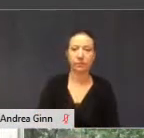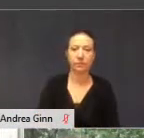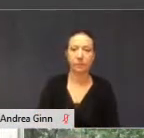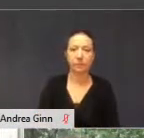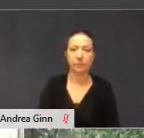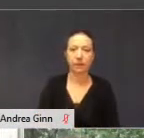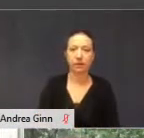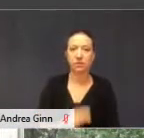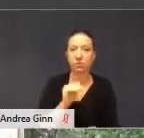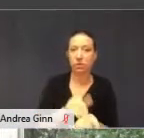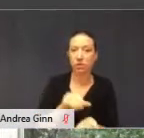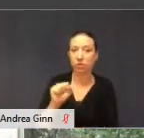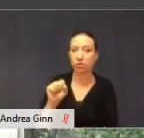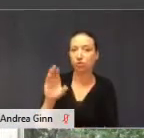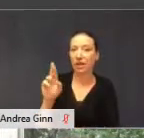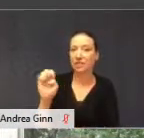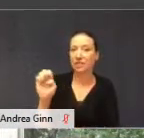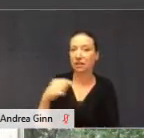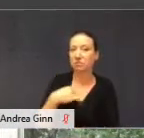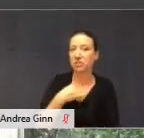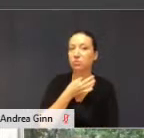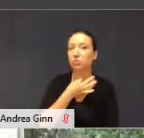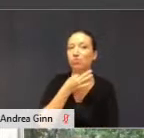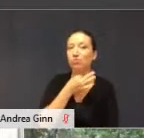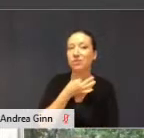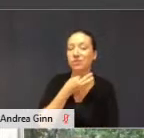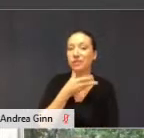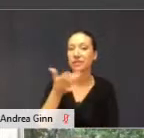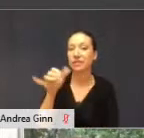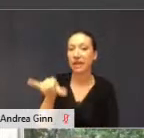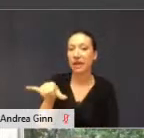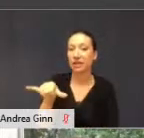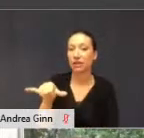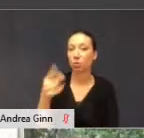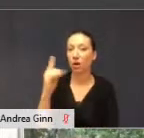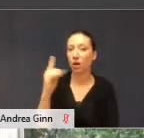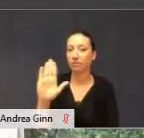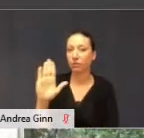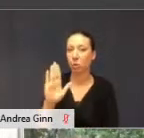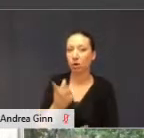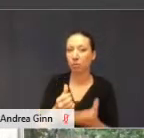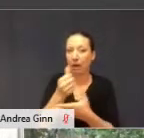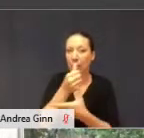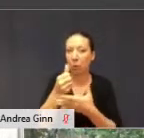So Dr. Scrace, I was wondering if that's one of your priorities too.